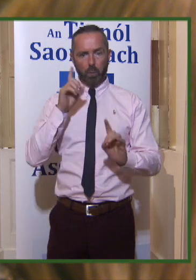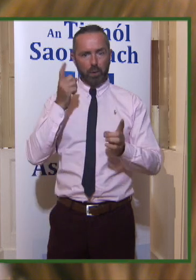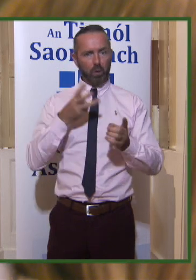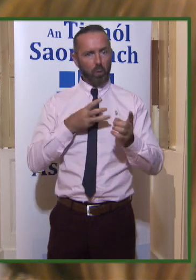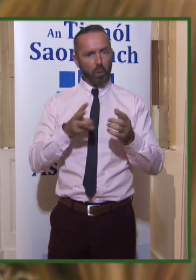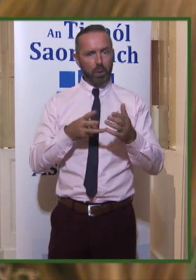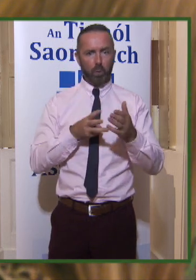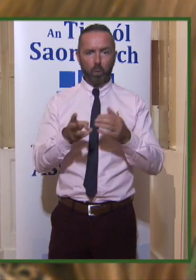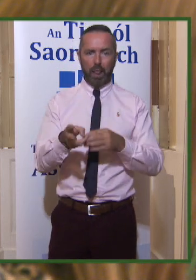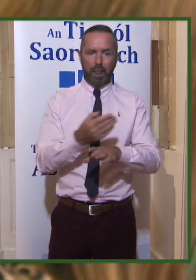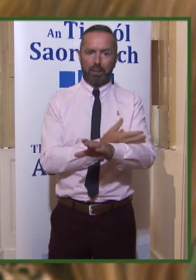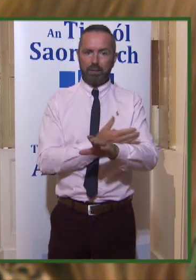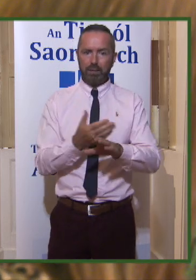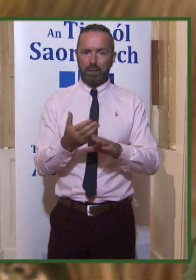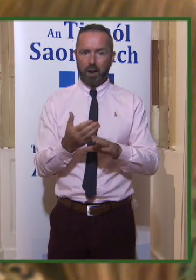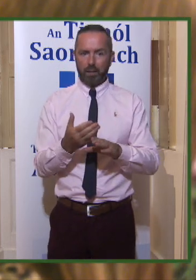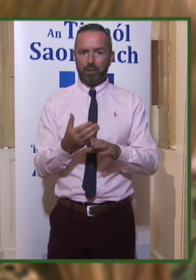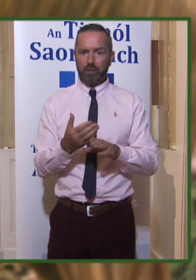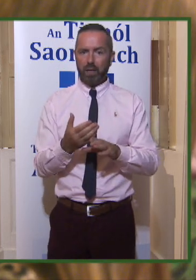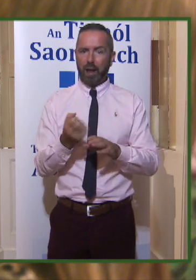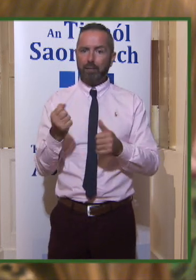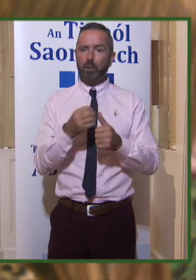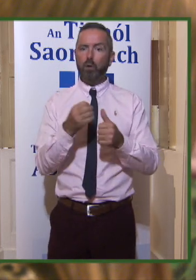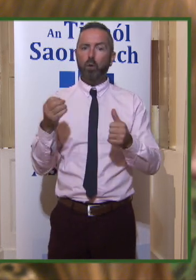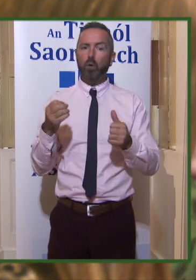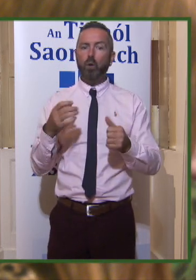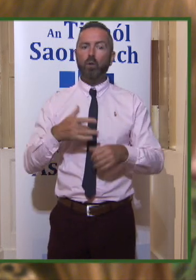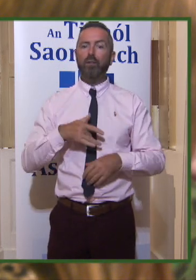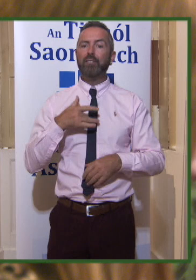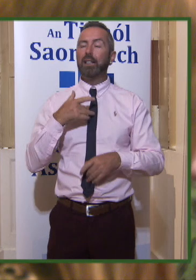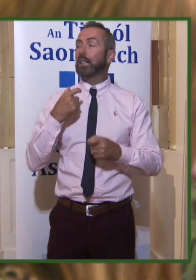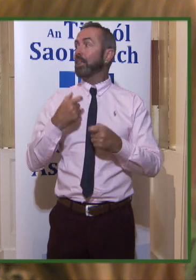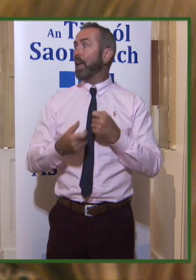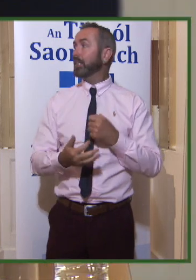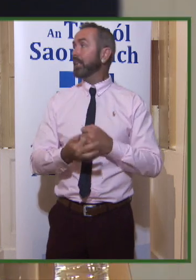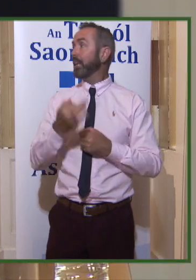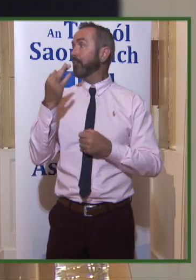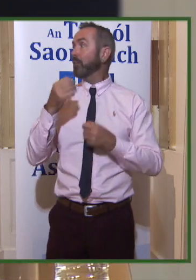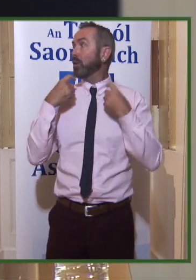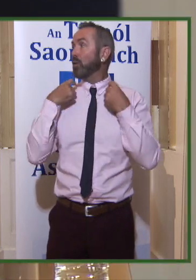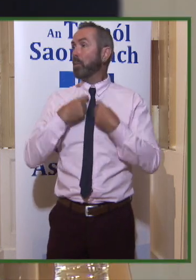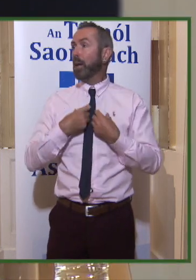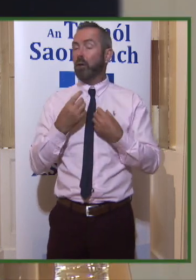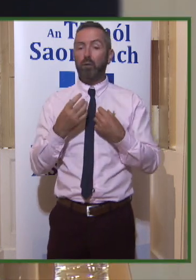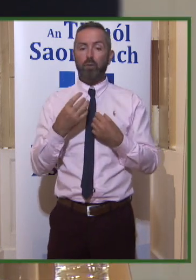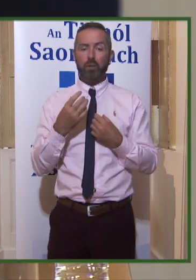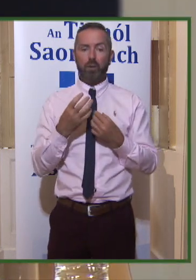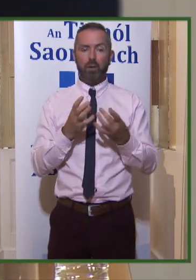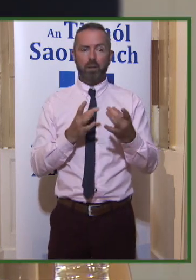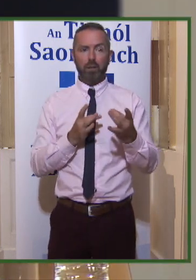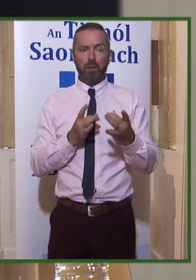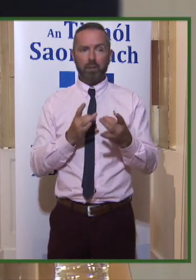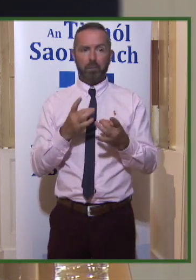and et cetera, there was some other feeling that if the mayor made a good fist of some of the